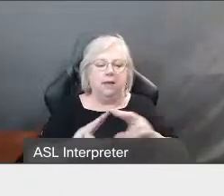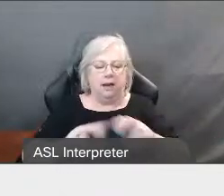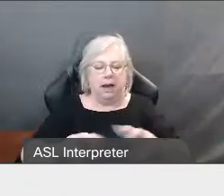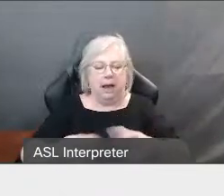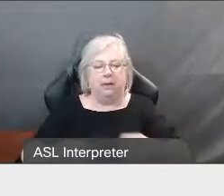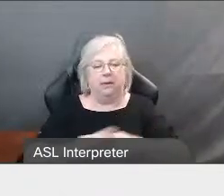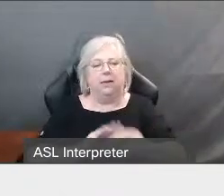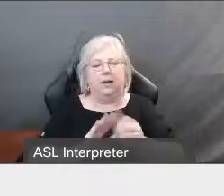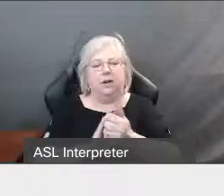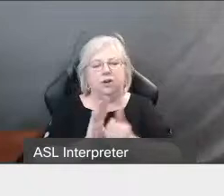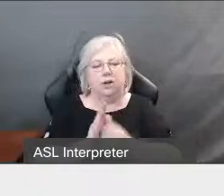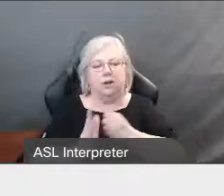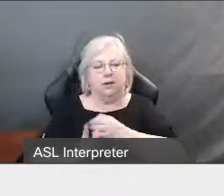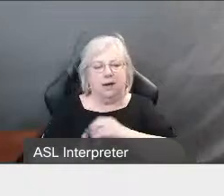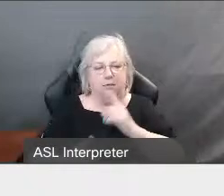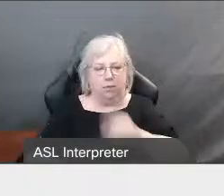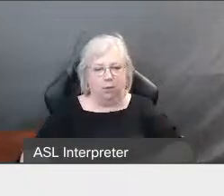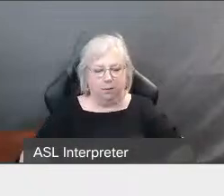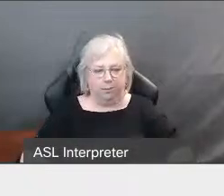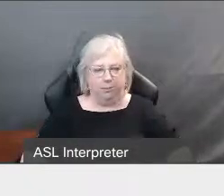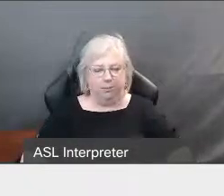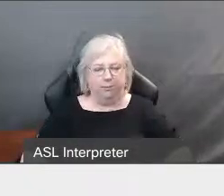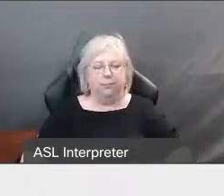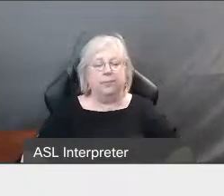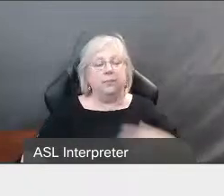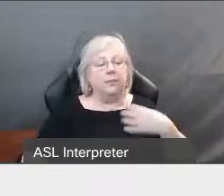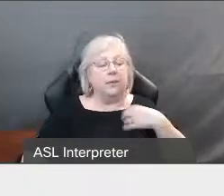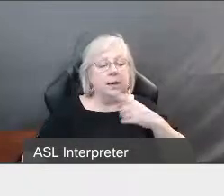Okay, is the applicant present?